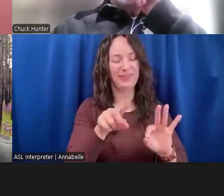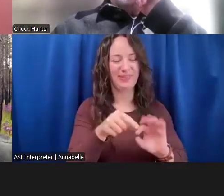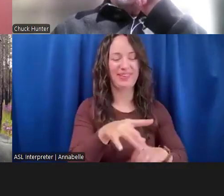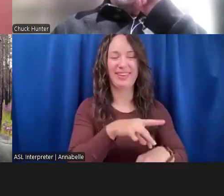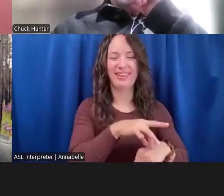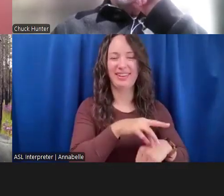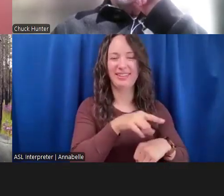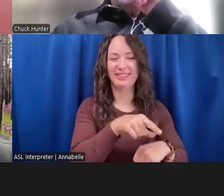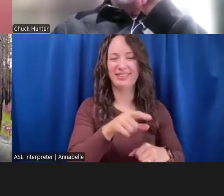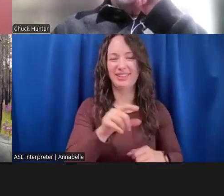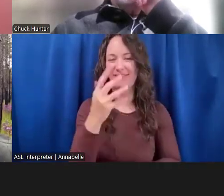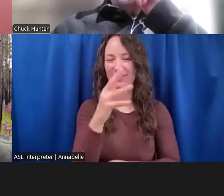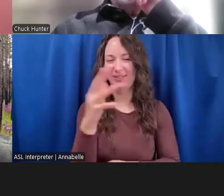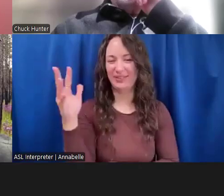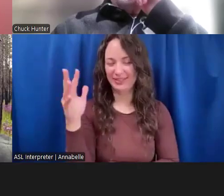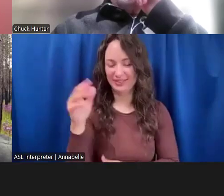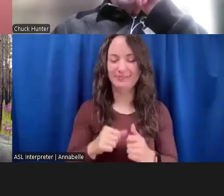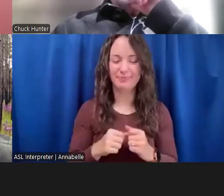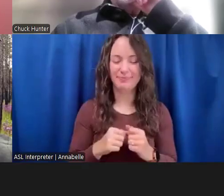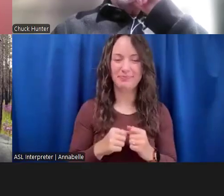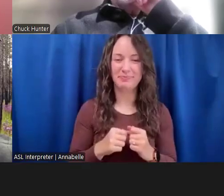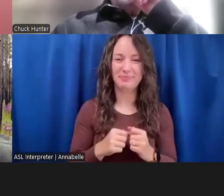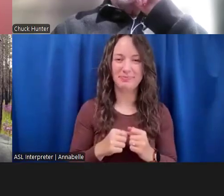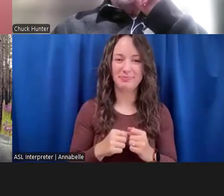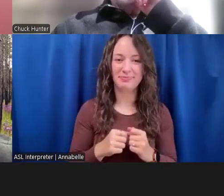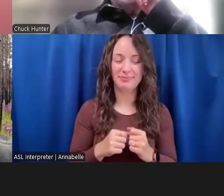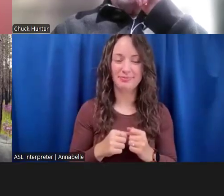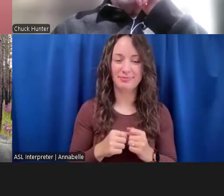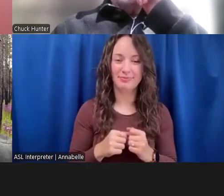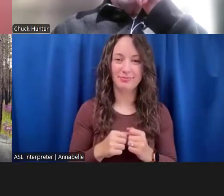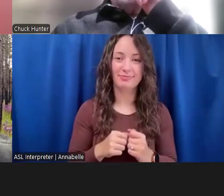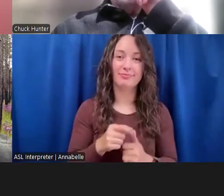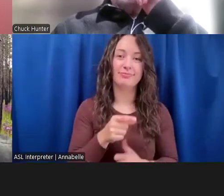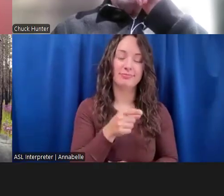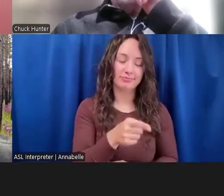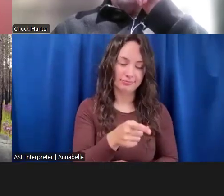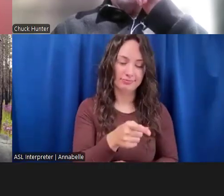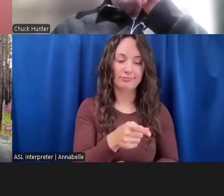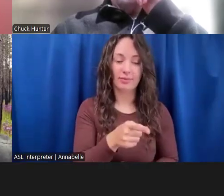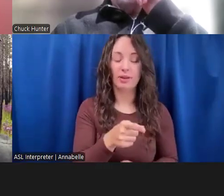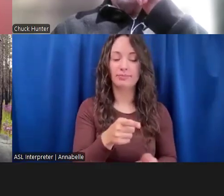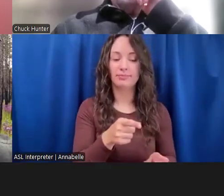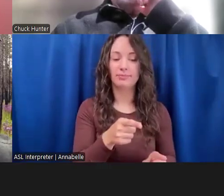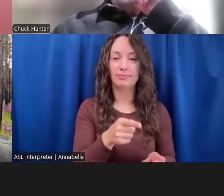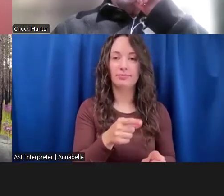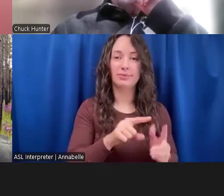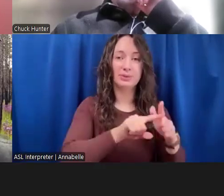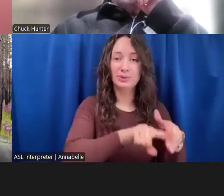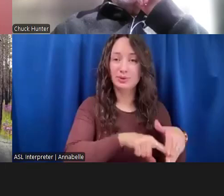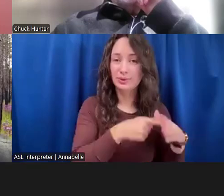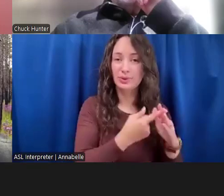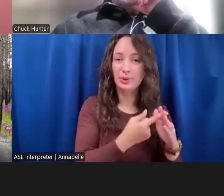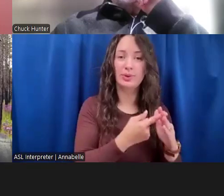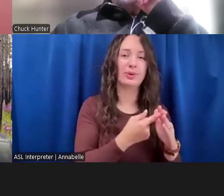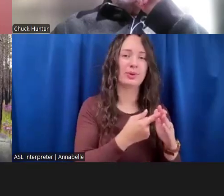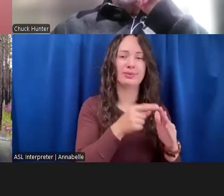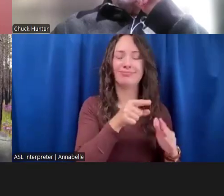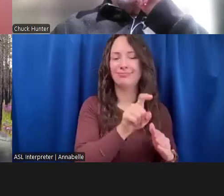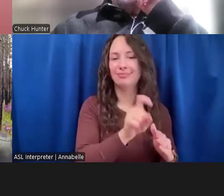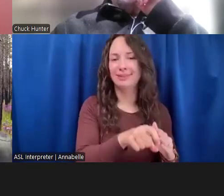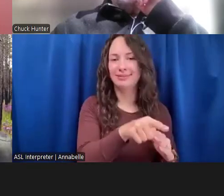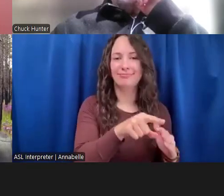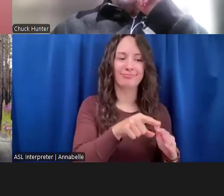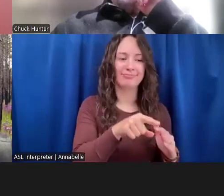region layer is where a lot of that begins, from a species composition standpoint. So diverse seed sources, diverse genetics, if you